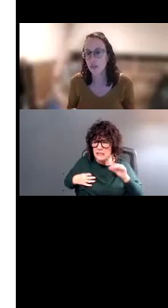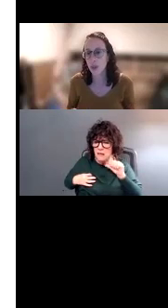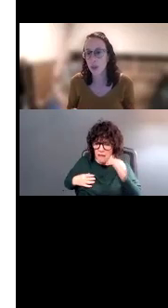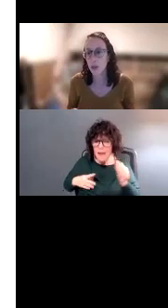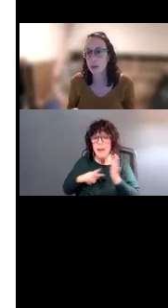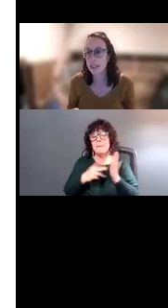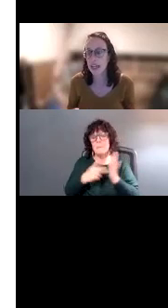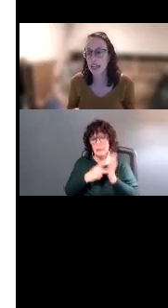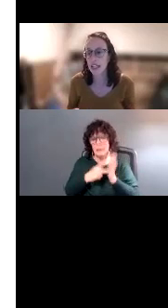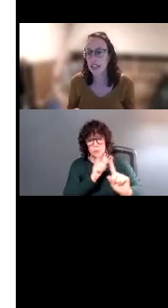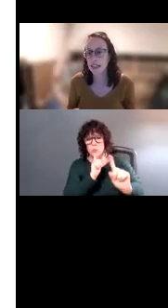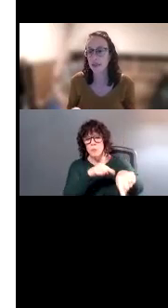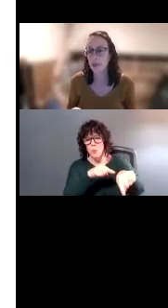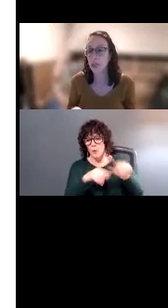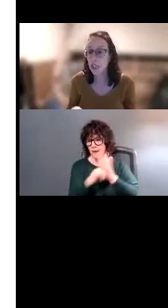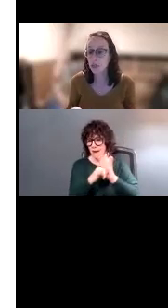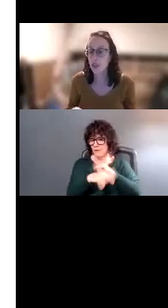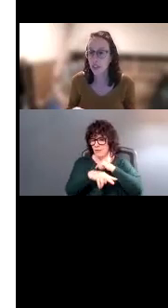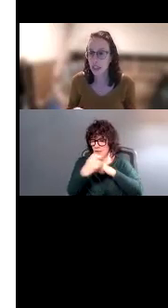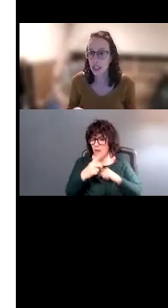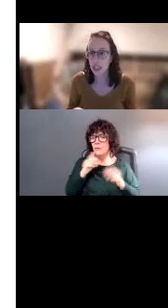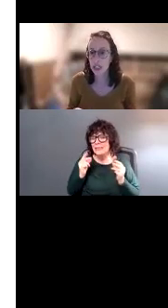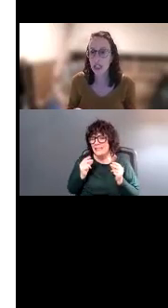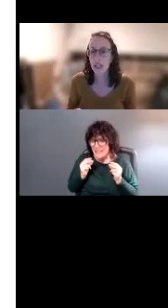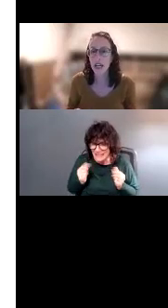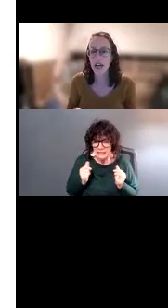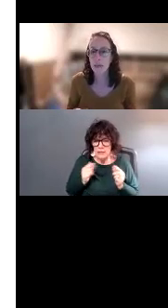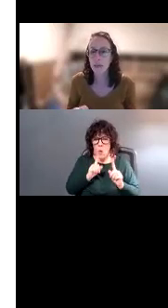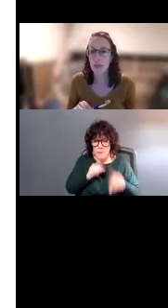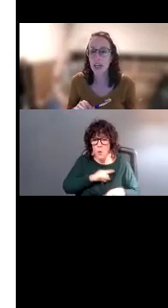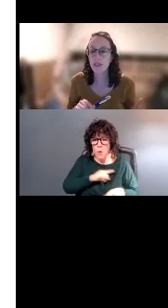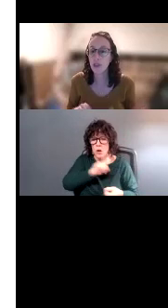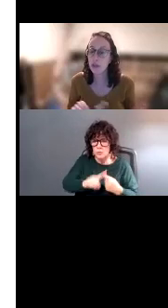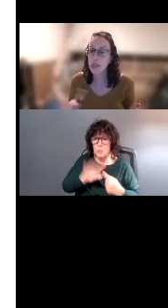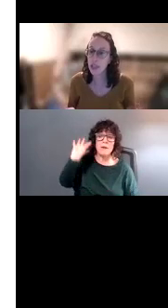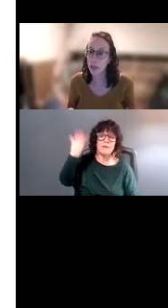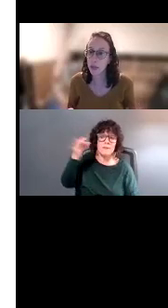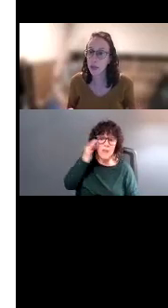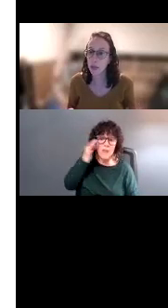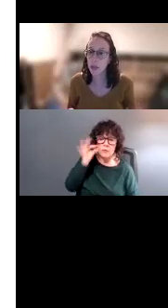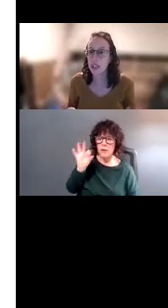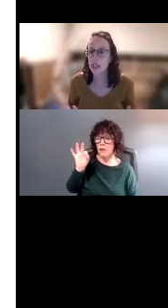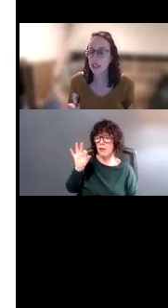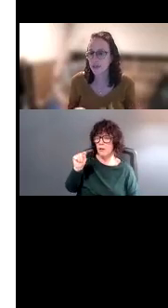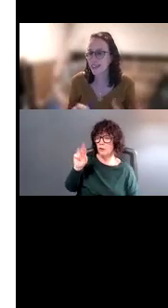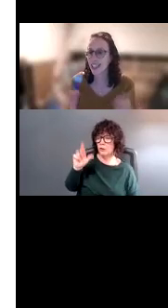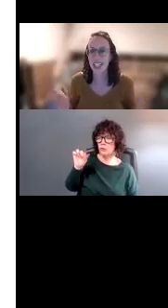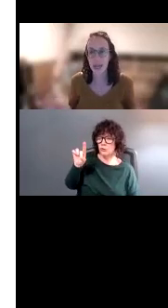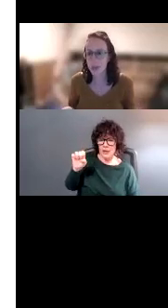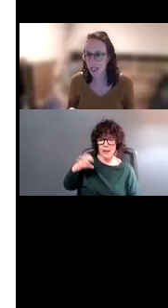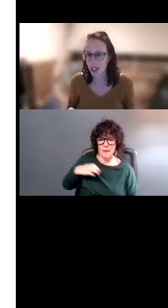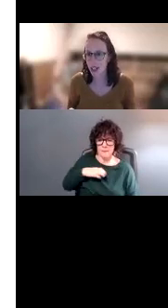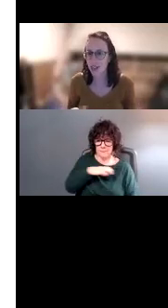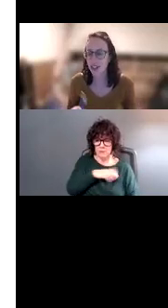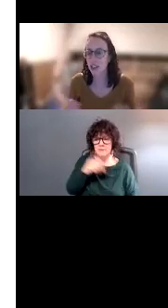really straightforward website. It's pretty user-friendly. If you do need help, though, because it